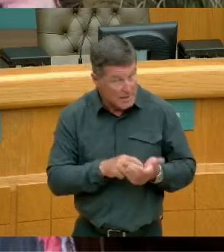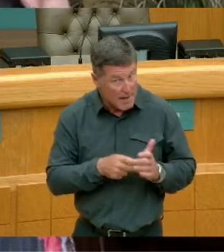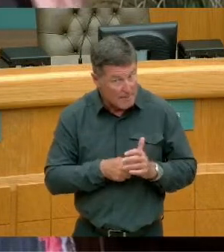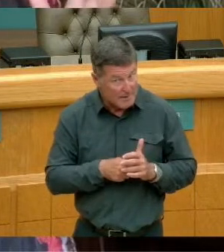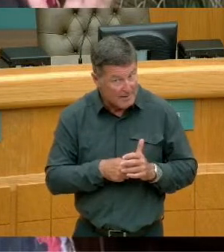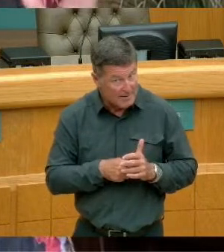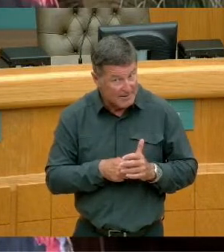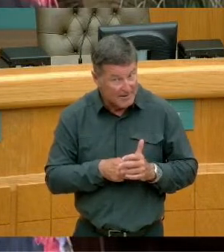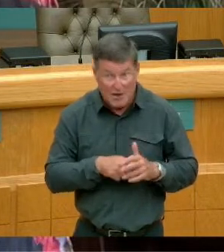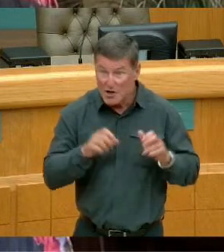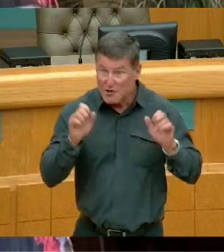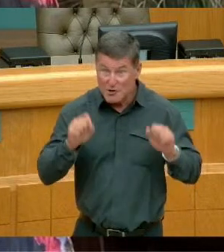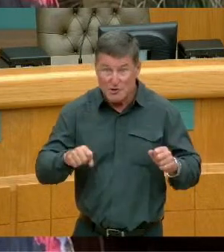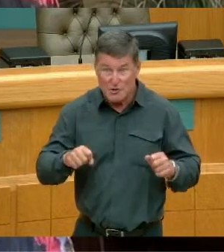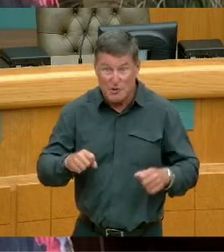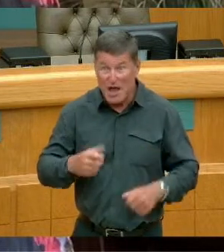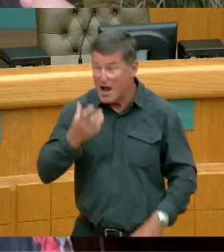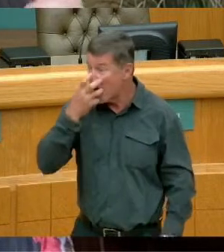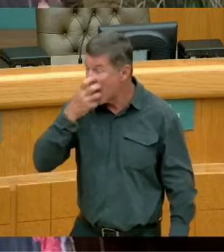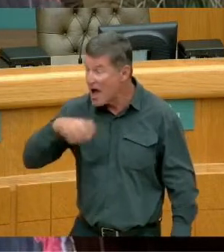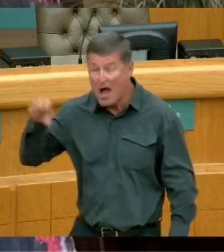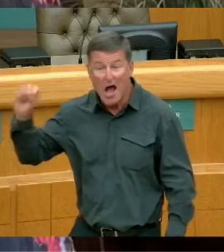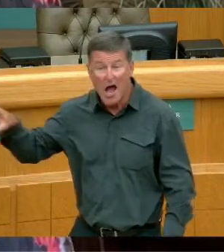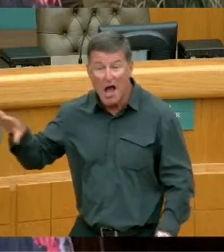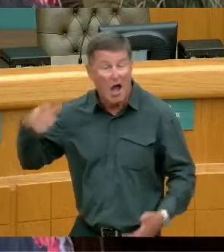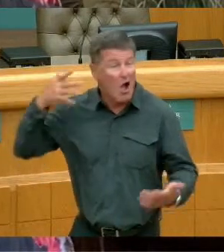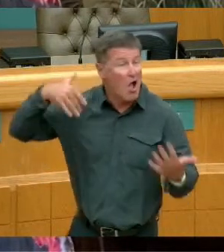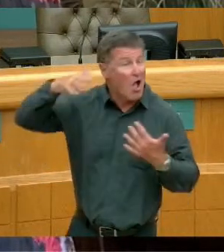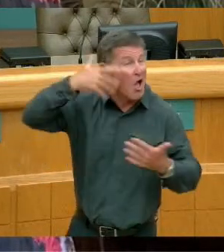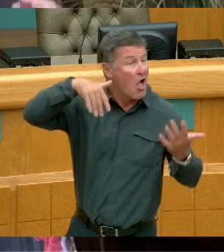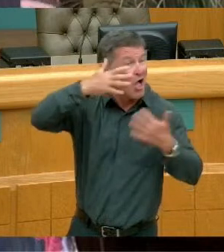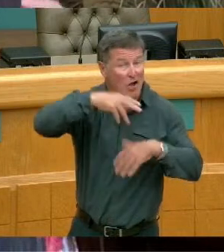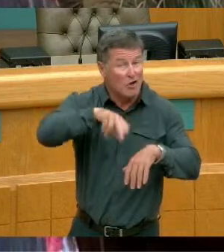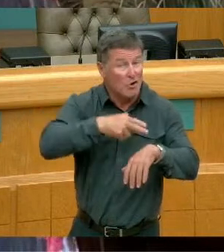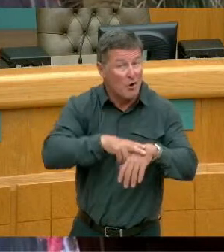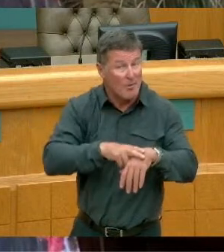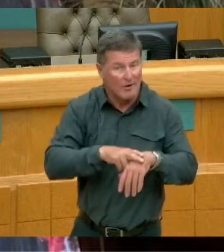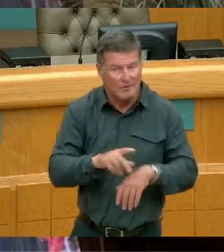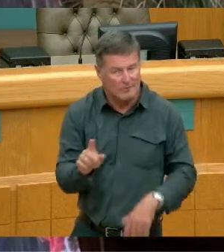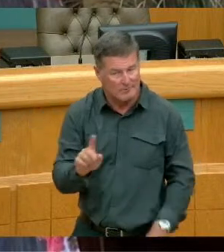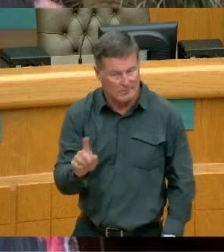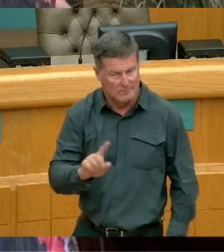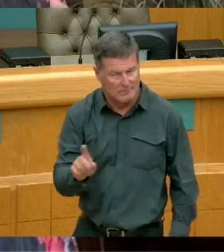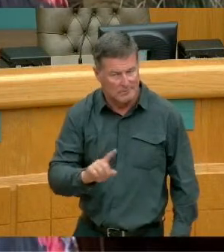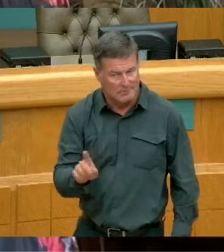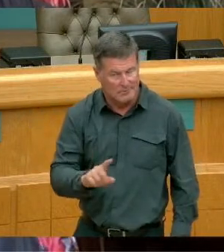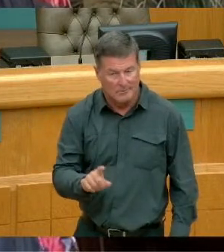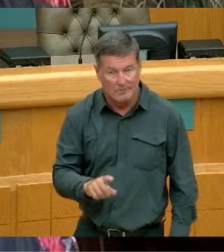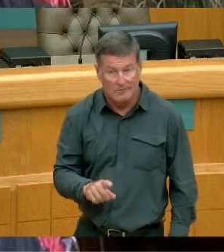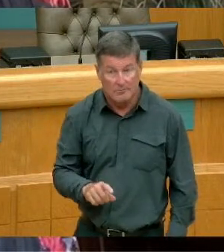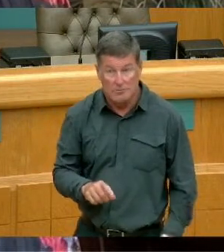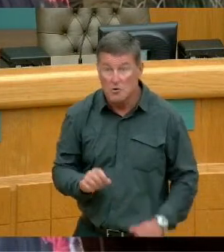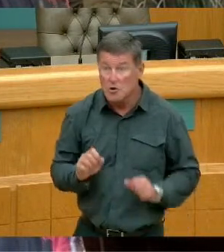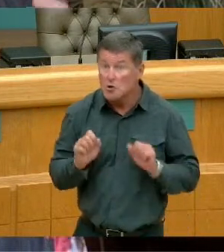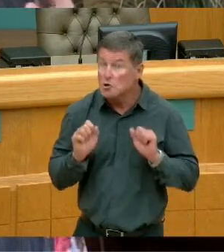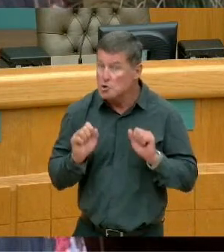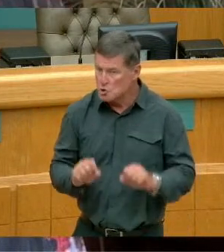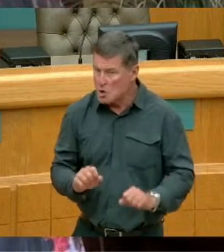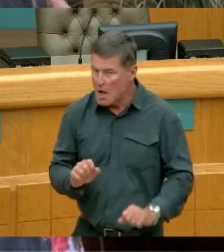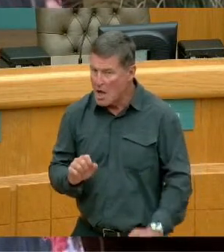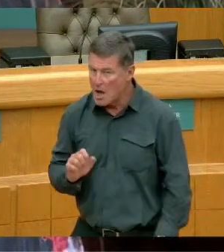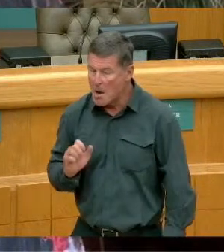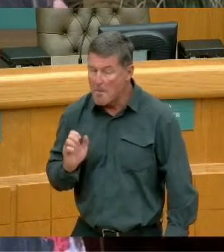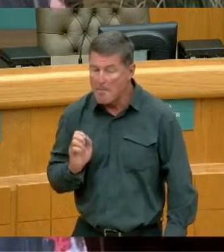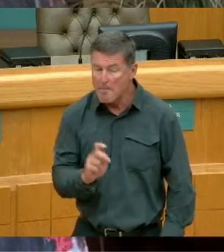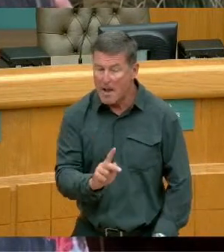you're free just to take off your mask and to be out and to go back to work. What it means is you can go back to work, but